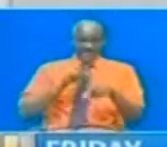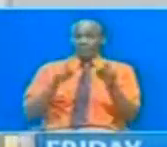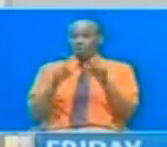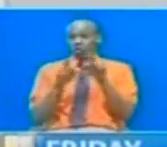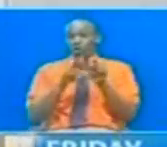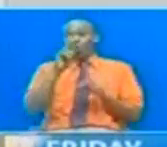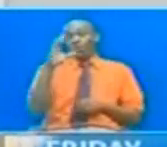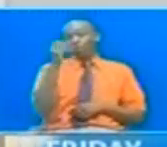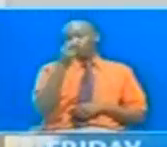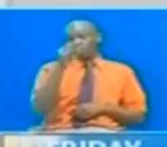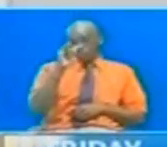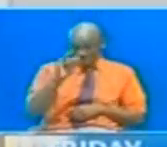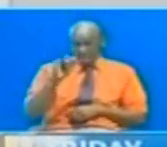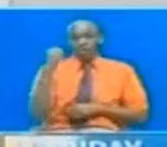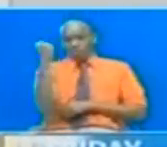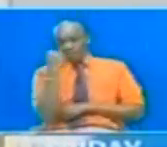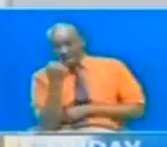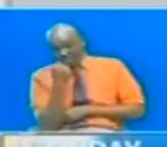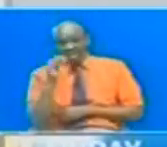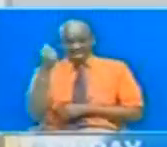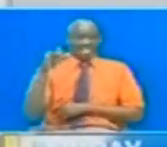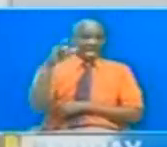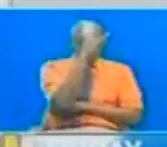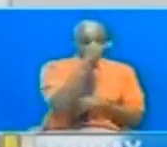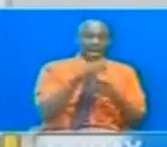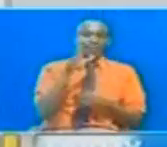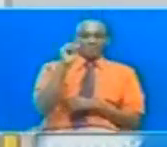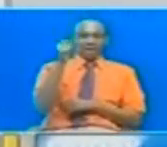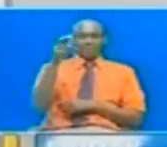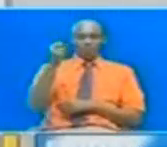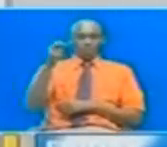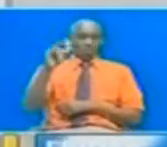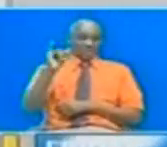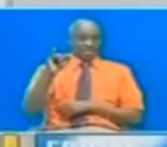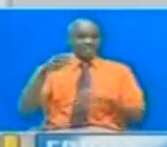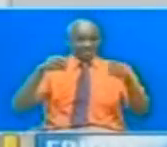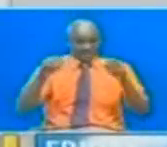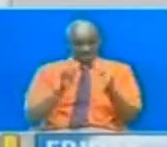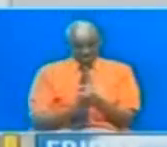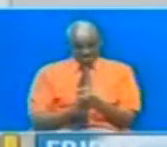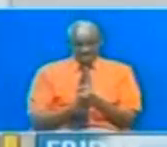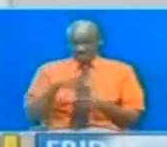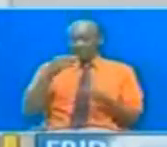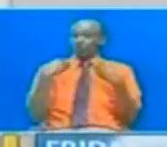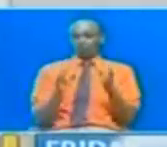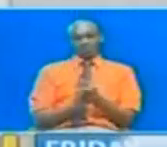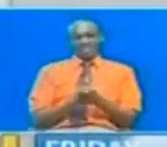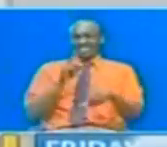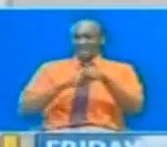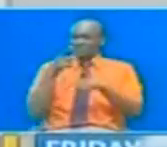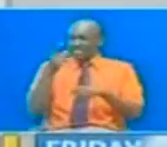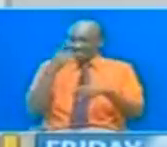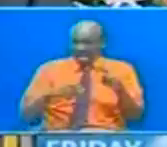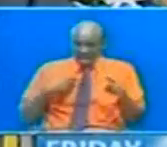Uchumi Supermarkets, Mumias Sugar, Kenya Airways and Bamburi Cement. Mumias and KQ have had a tough run as the year was marred with